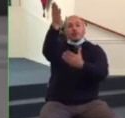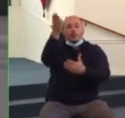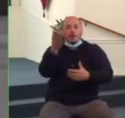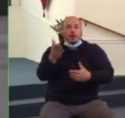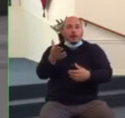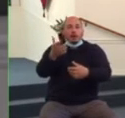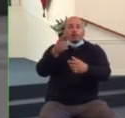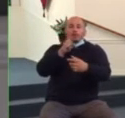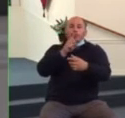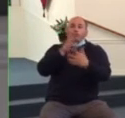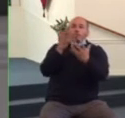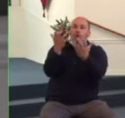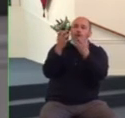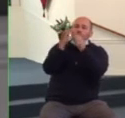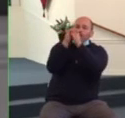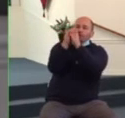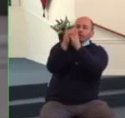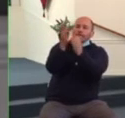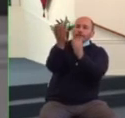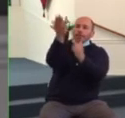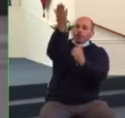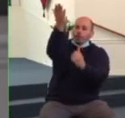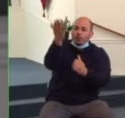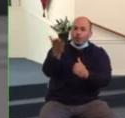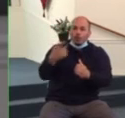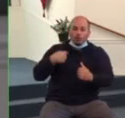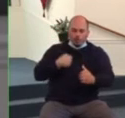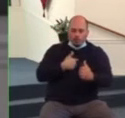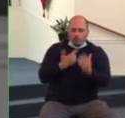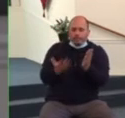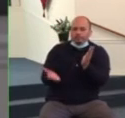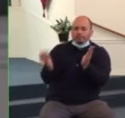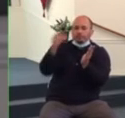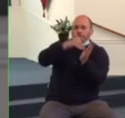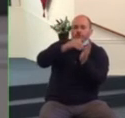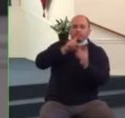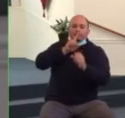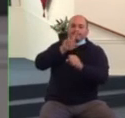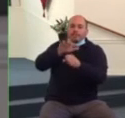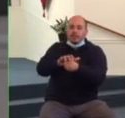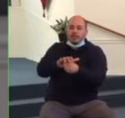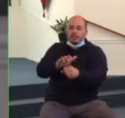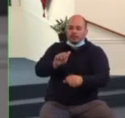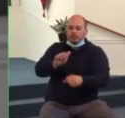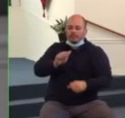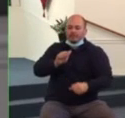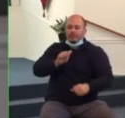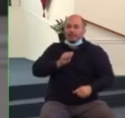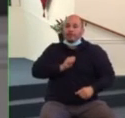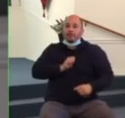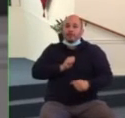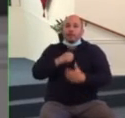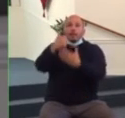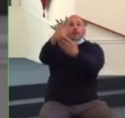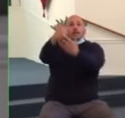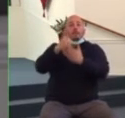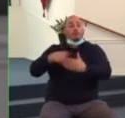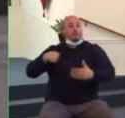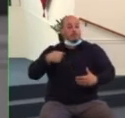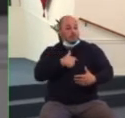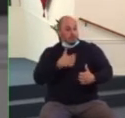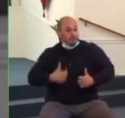us to live out the attitude of Christ, that cross-centered attitude of selflessness, that we would set ourselves